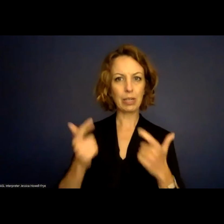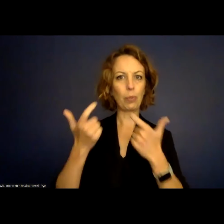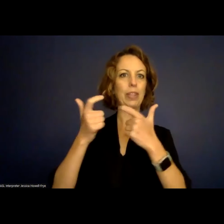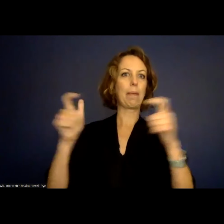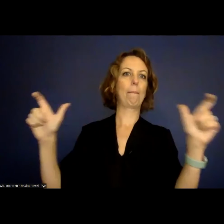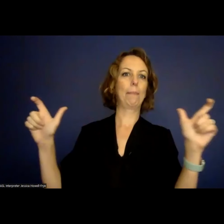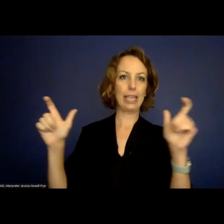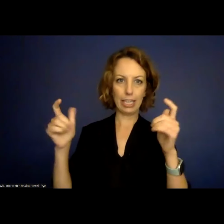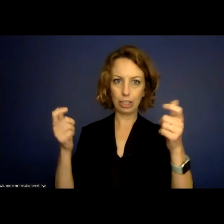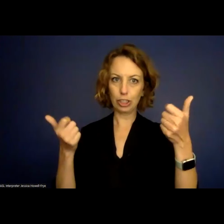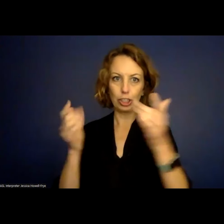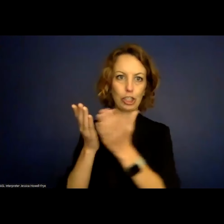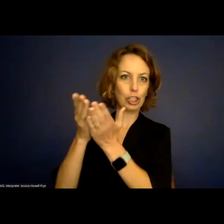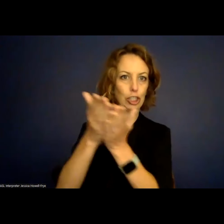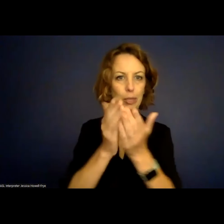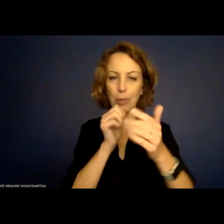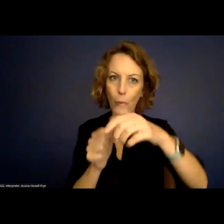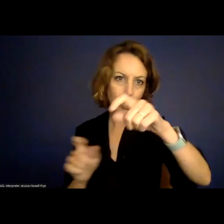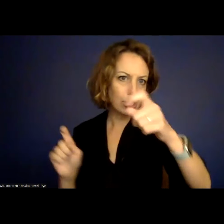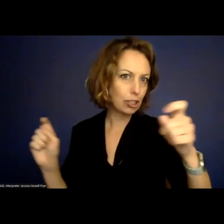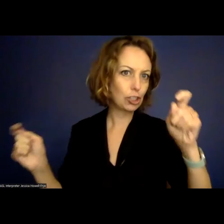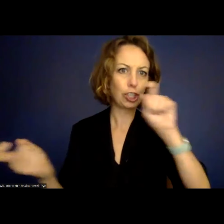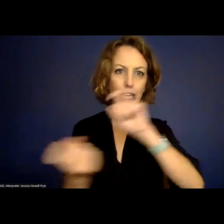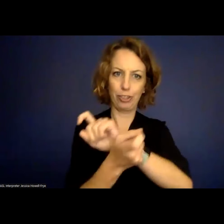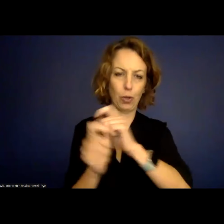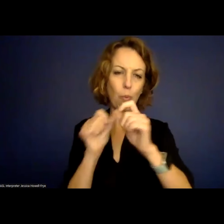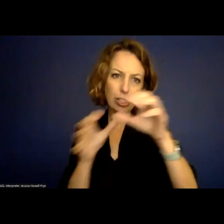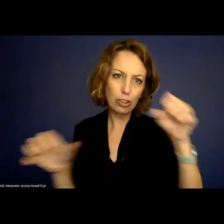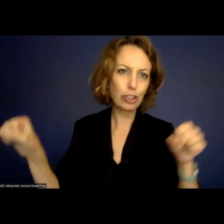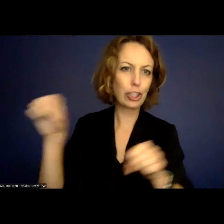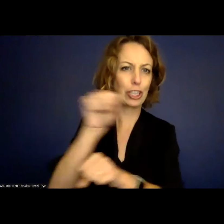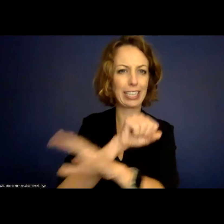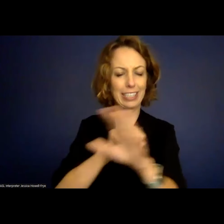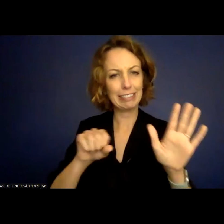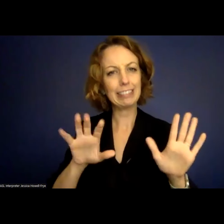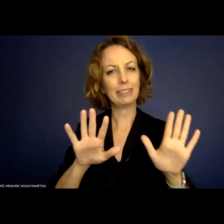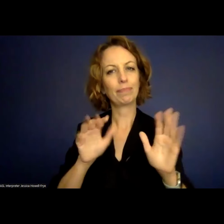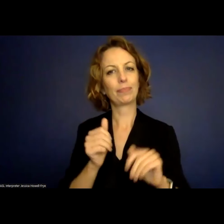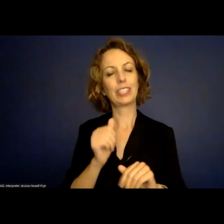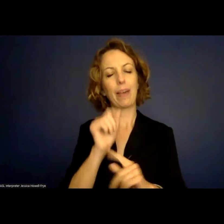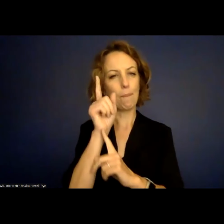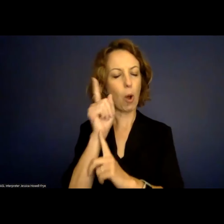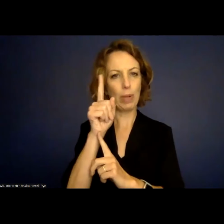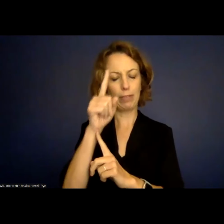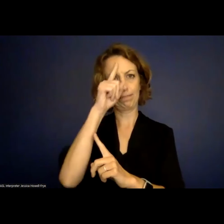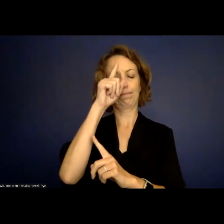slowly. It was an empty soul moment for me, one of a few that I'm going to share today.